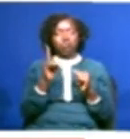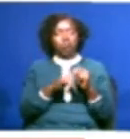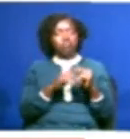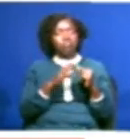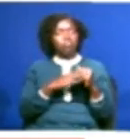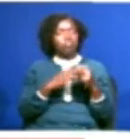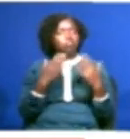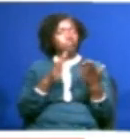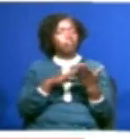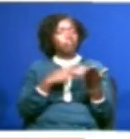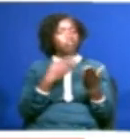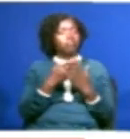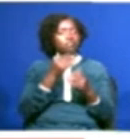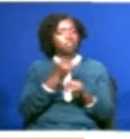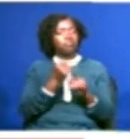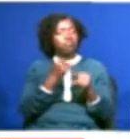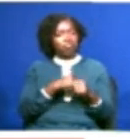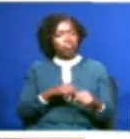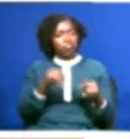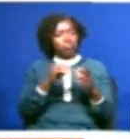the job to be either chairman or the